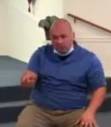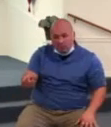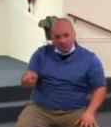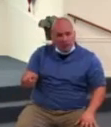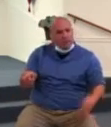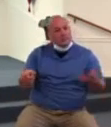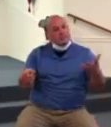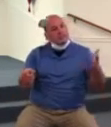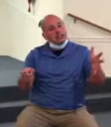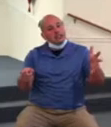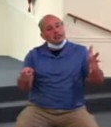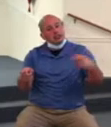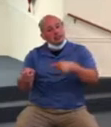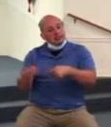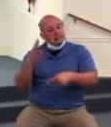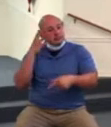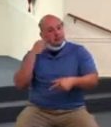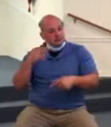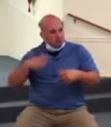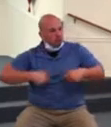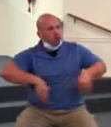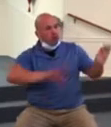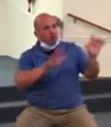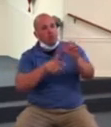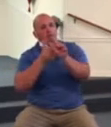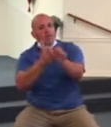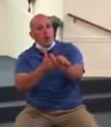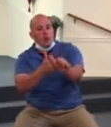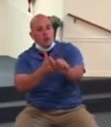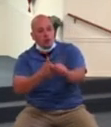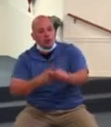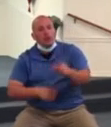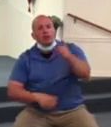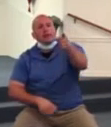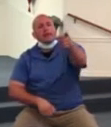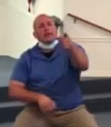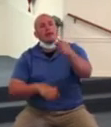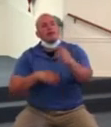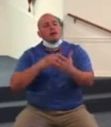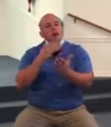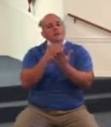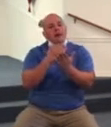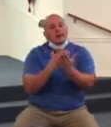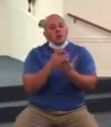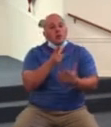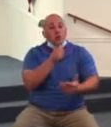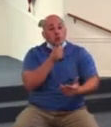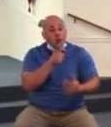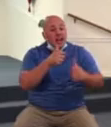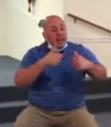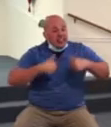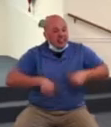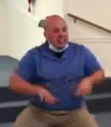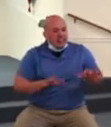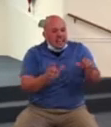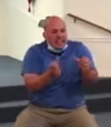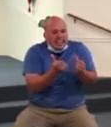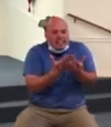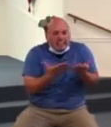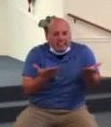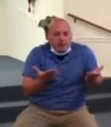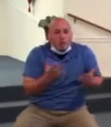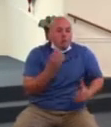already had. And Jesus commends anyone who ever leaves anything, even home or